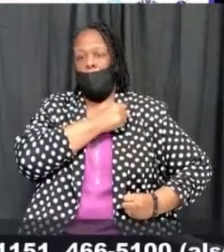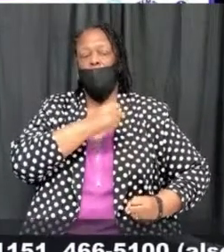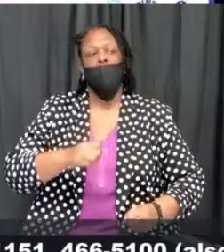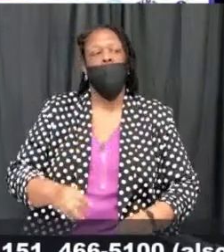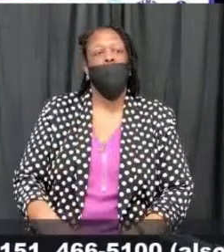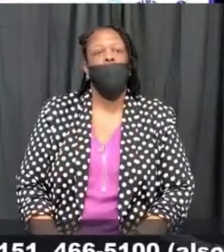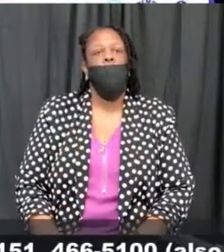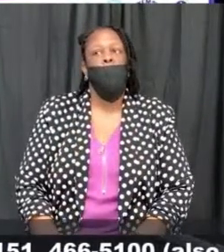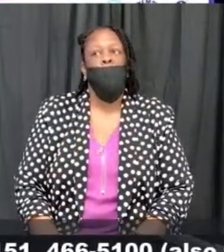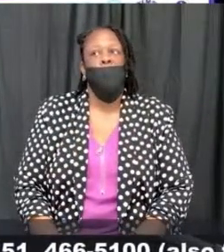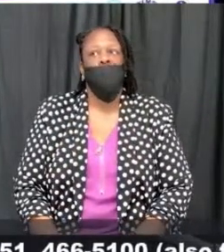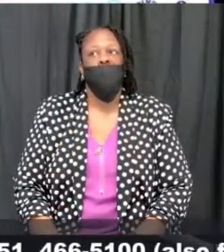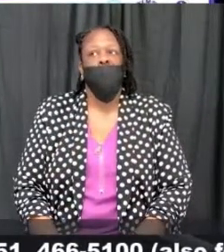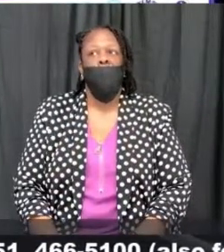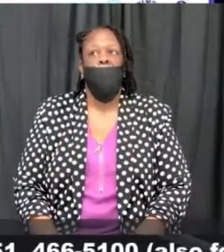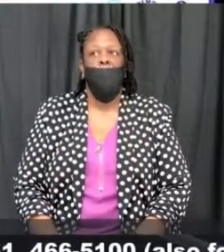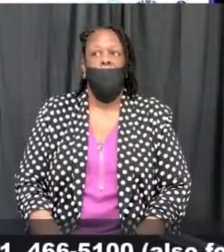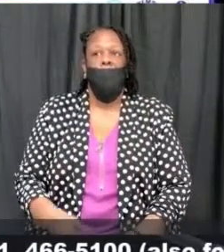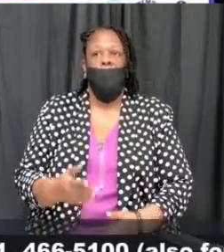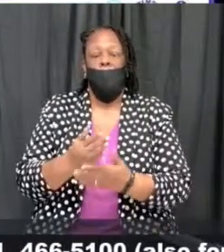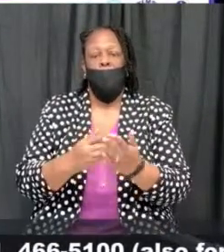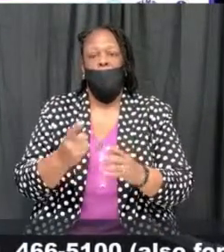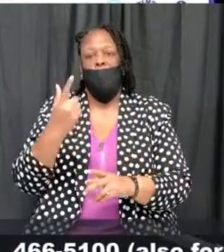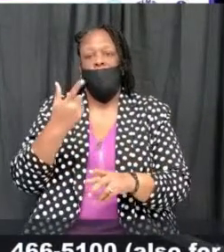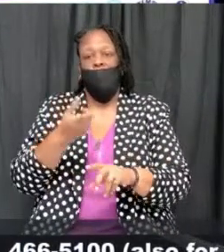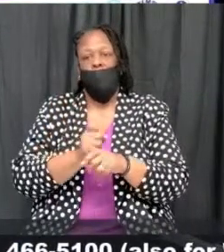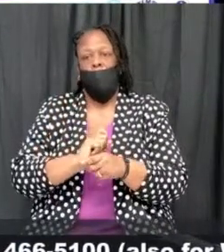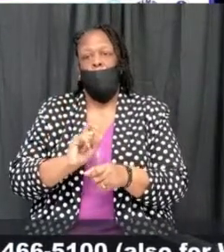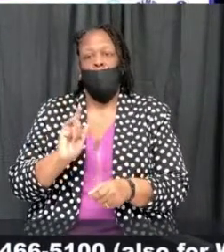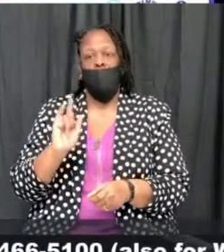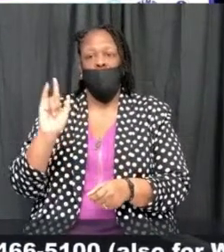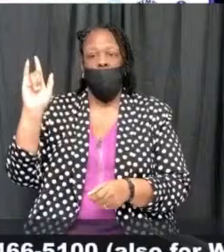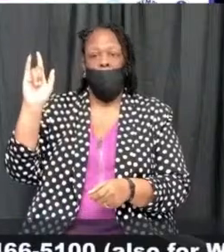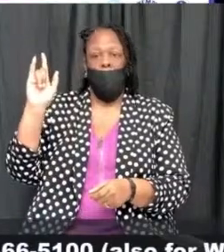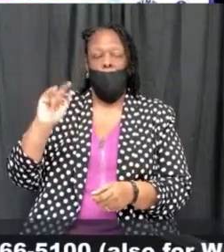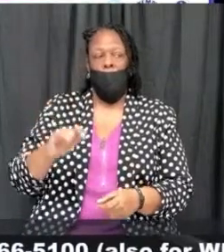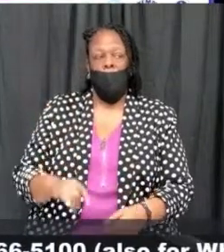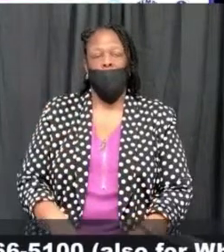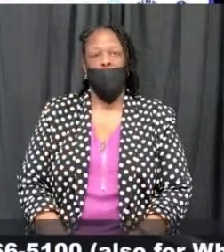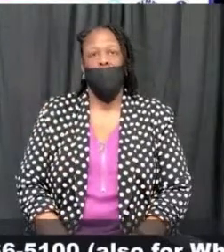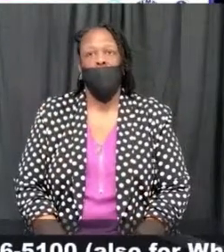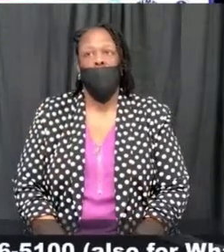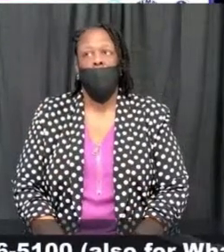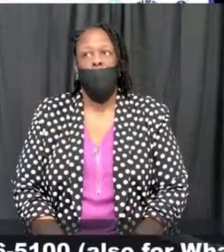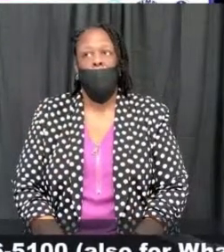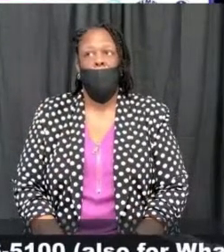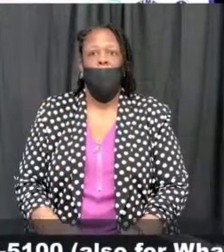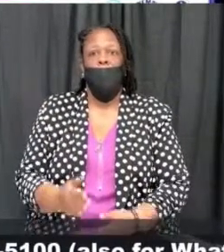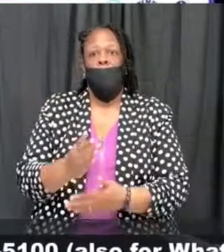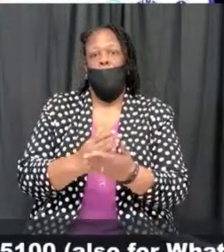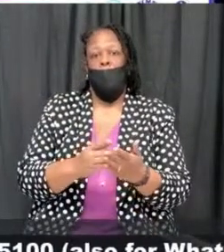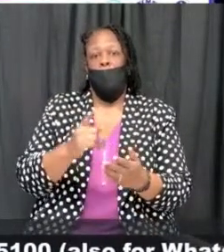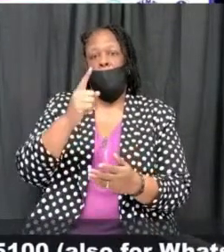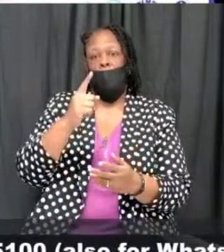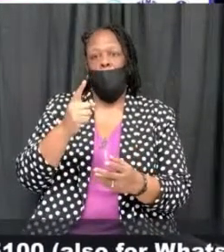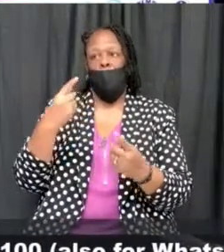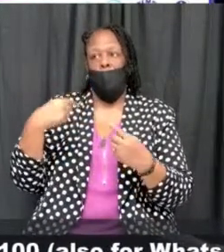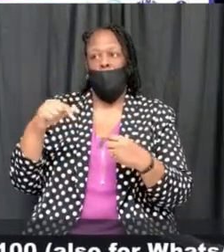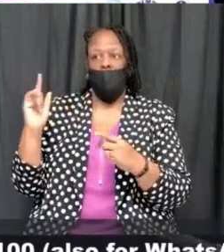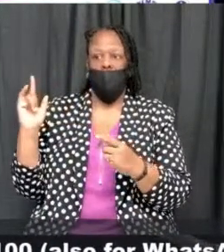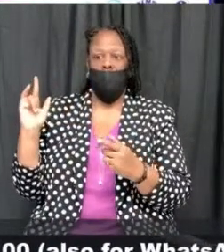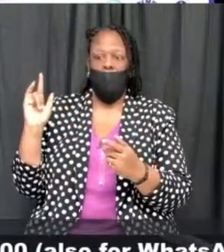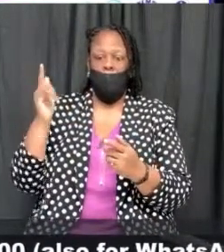a Senior Representative of the Immigration Department, a Senior Representative of the Customs and Excise